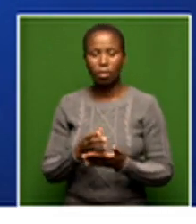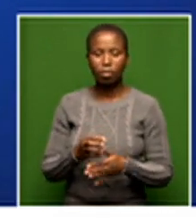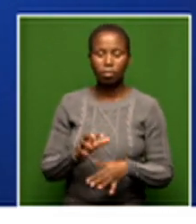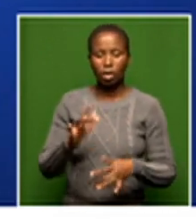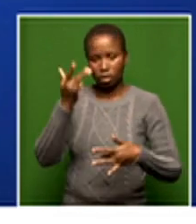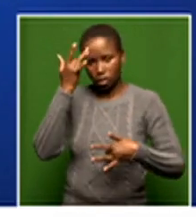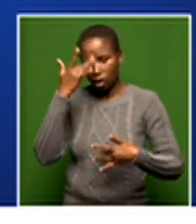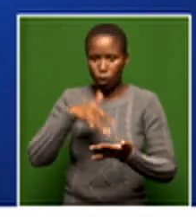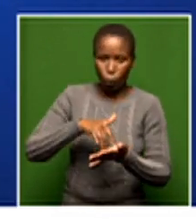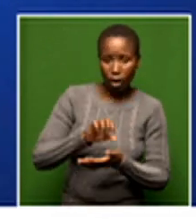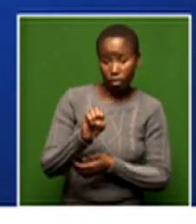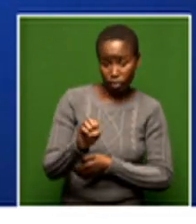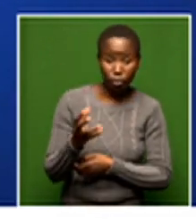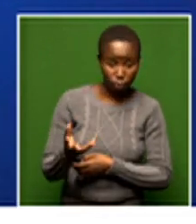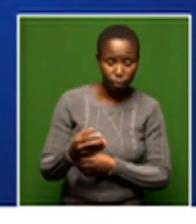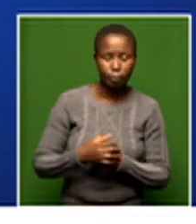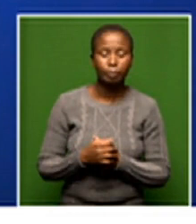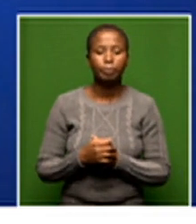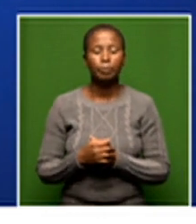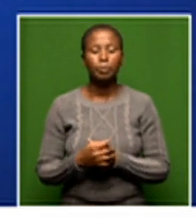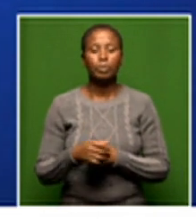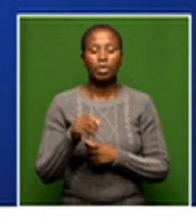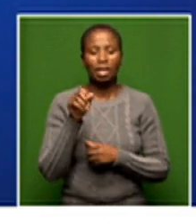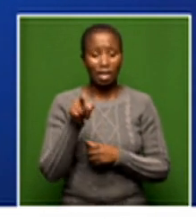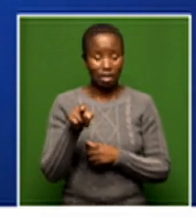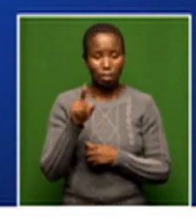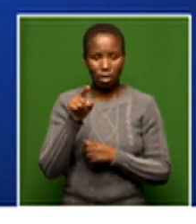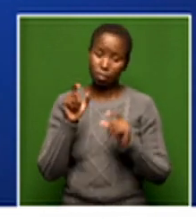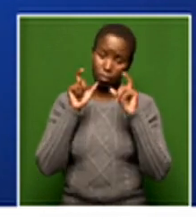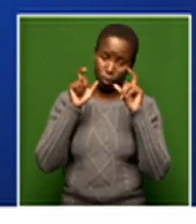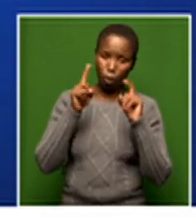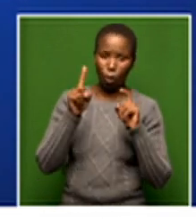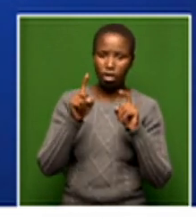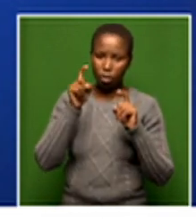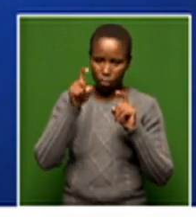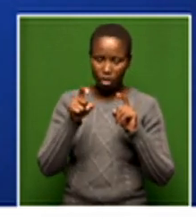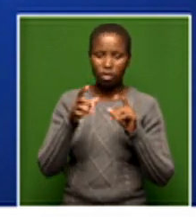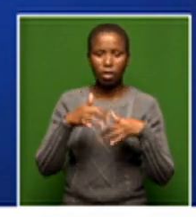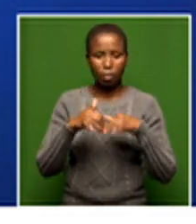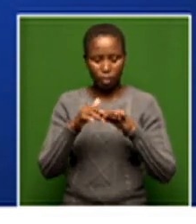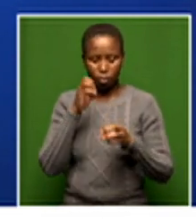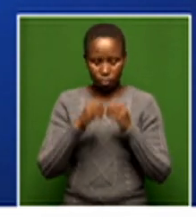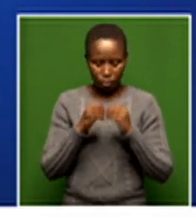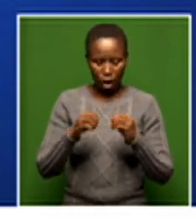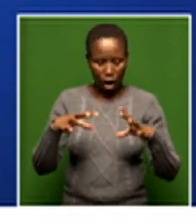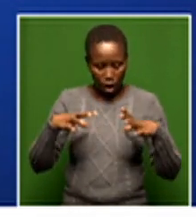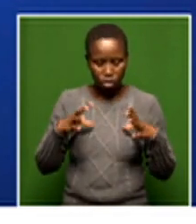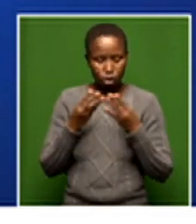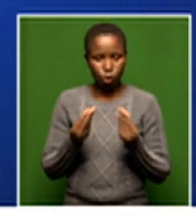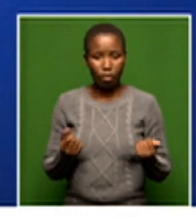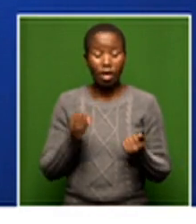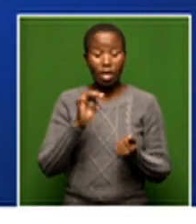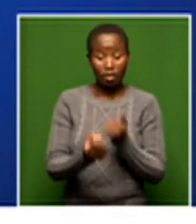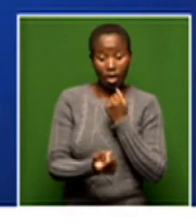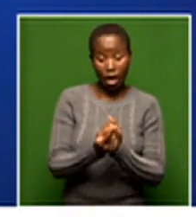for all these vaccines, there is a pharmacovigilance system that needs to be put in place and is being put in place, so that going forward, if there are